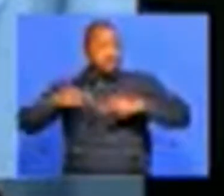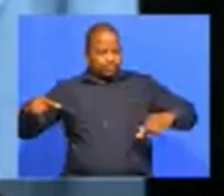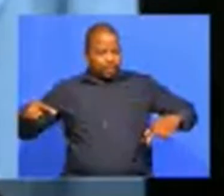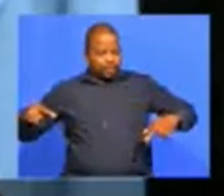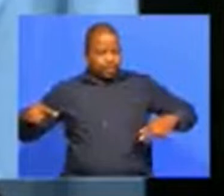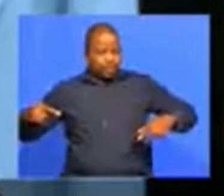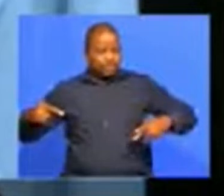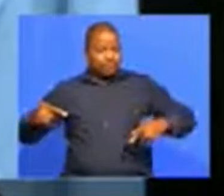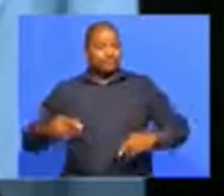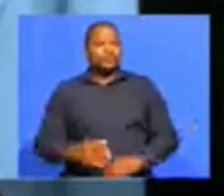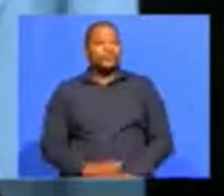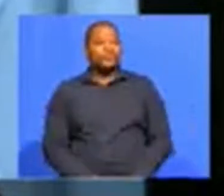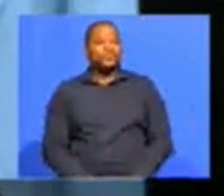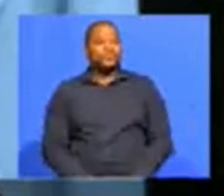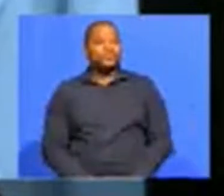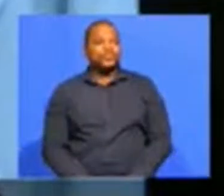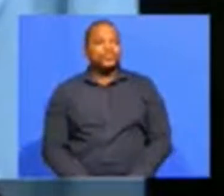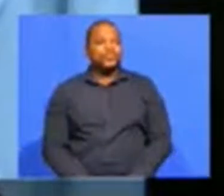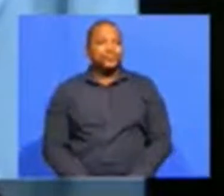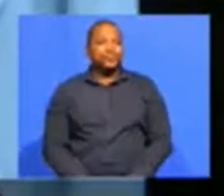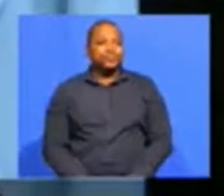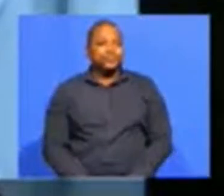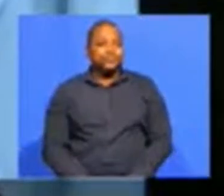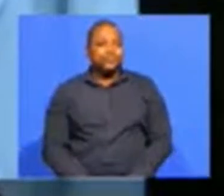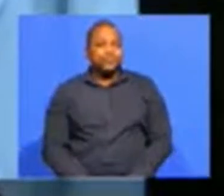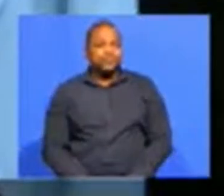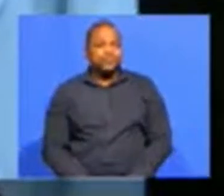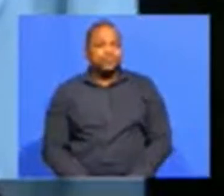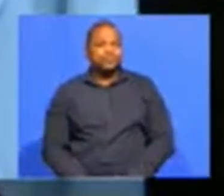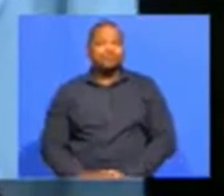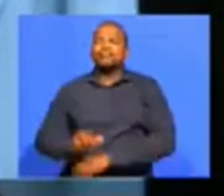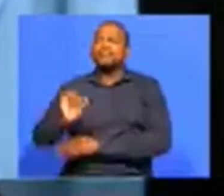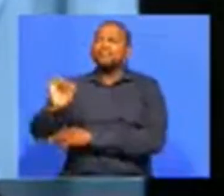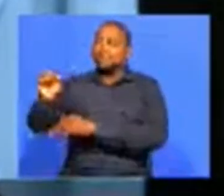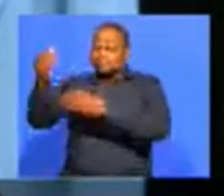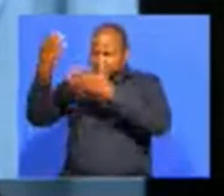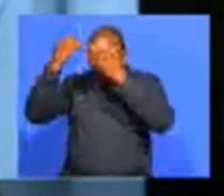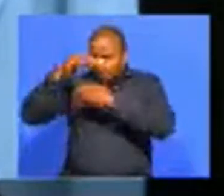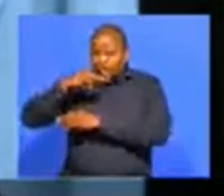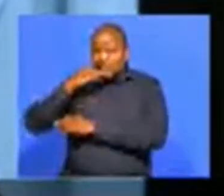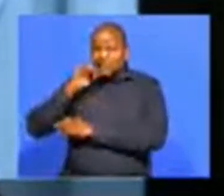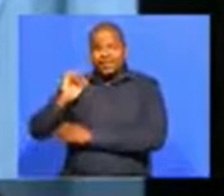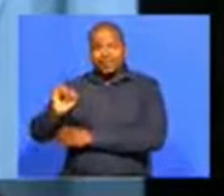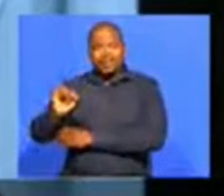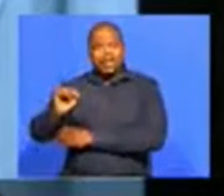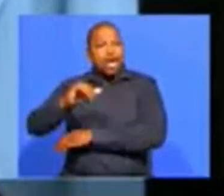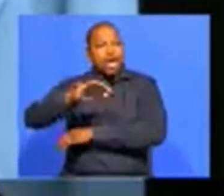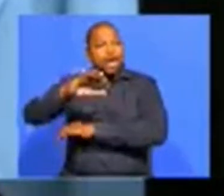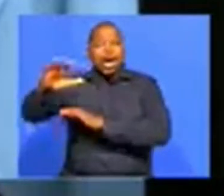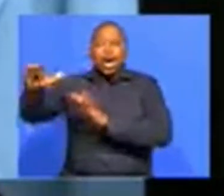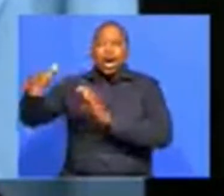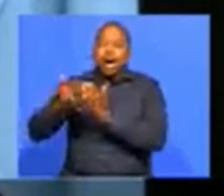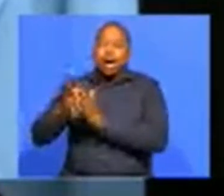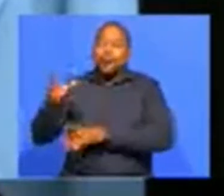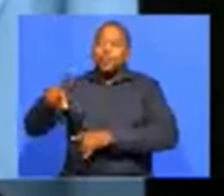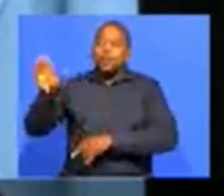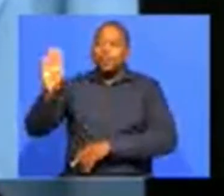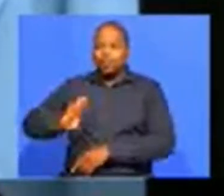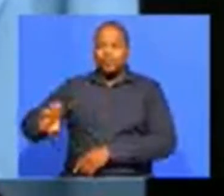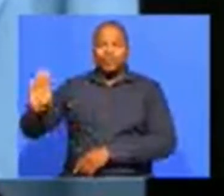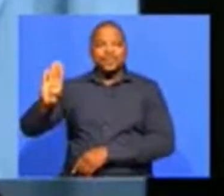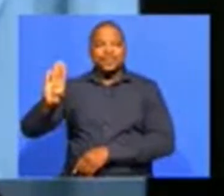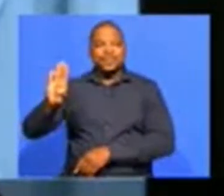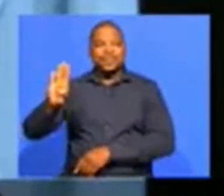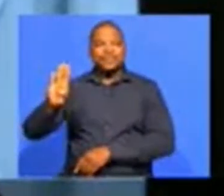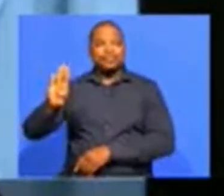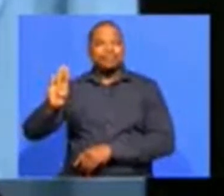sustainable progress. To His Excellency, President Masisi, and all the gracious people of Botswana,